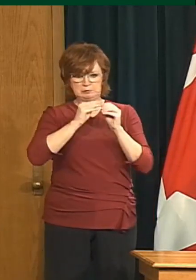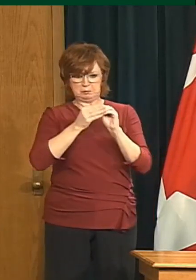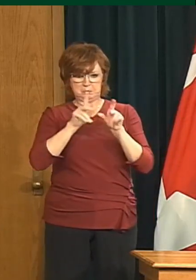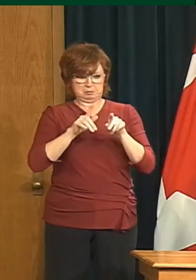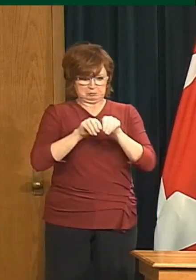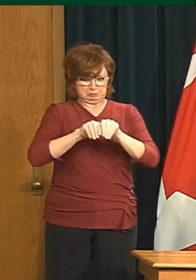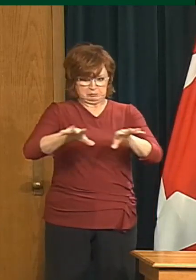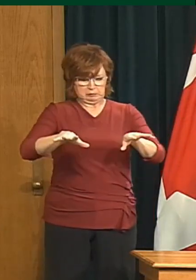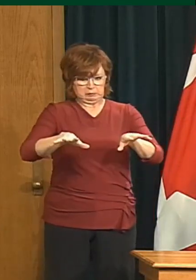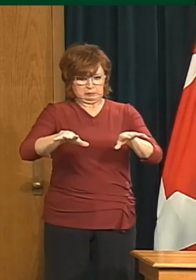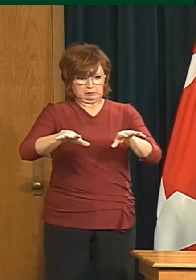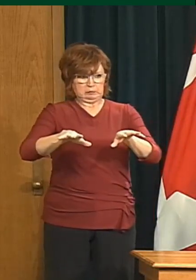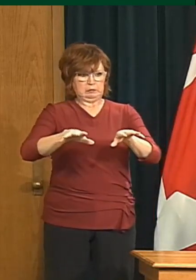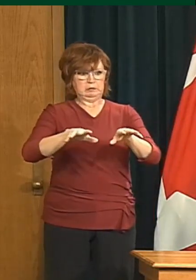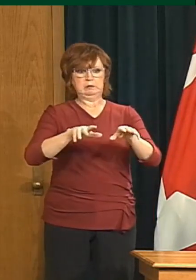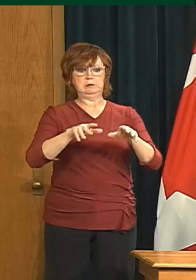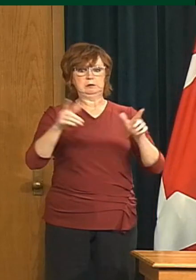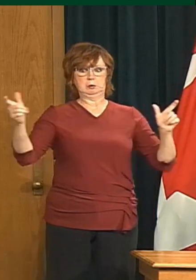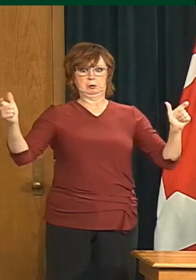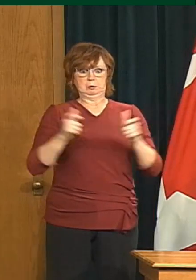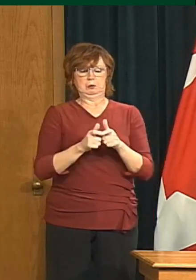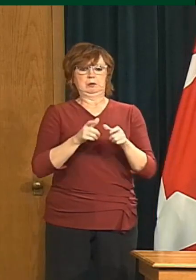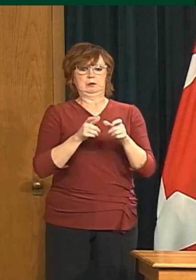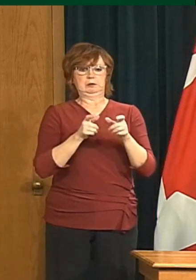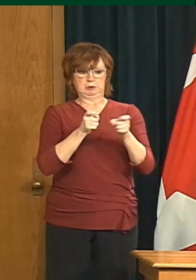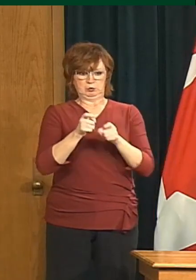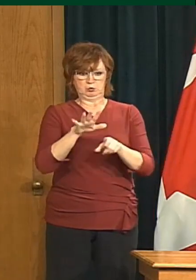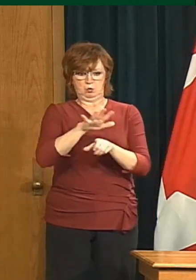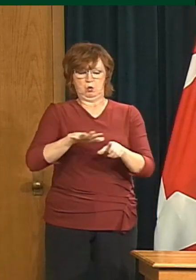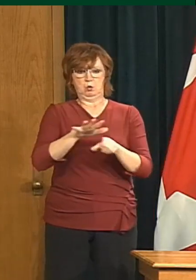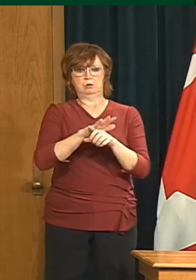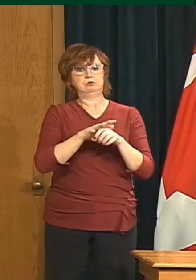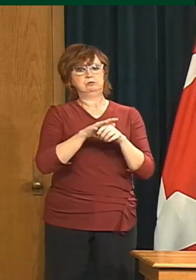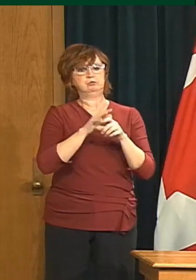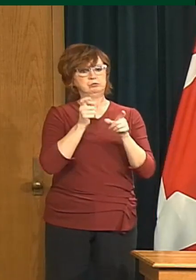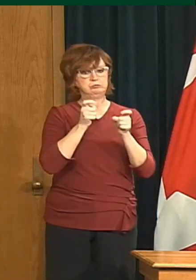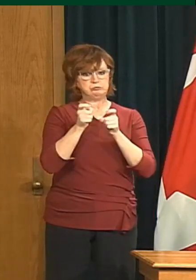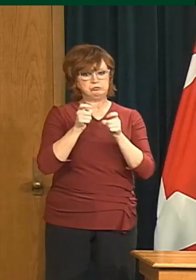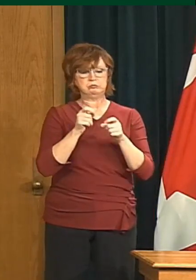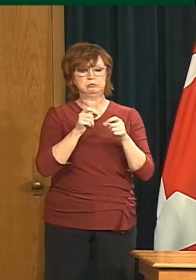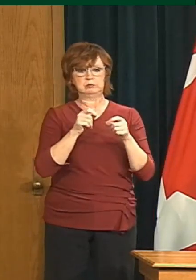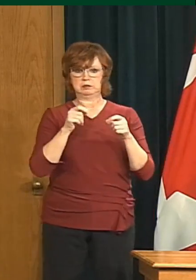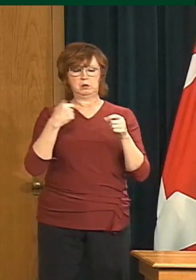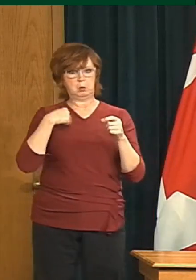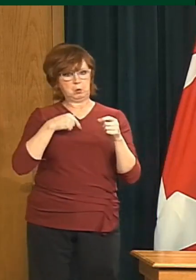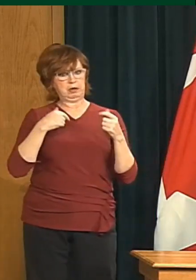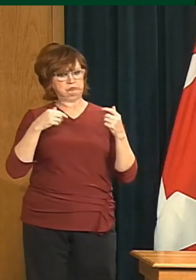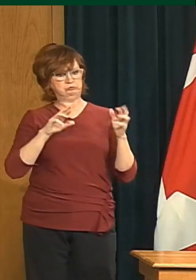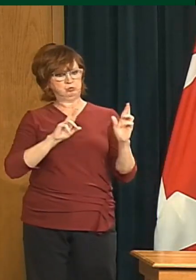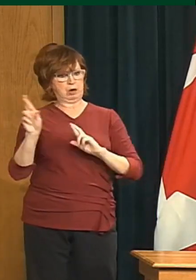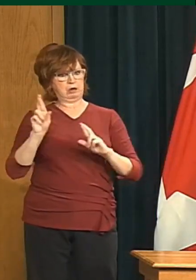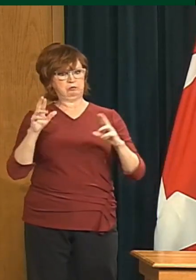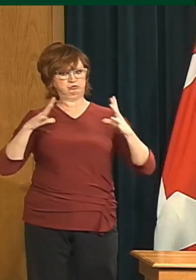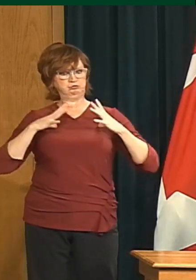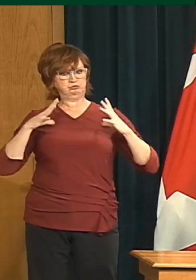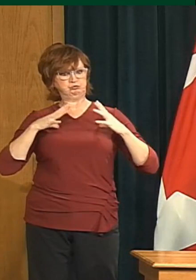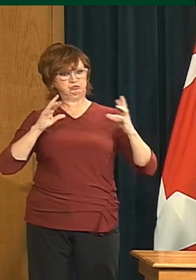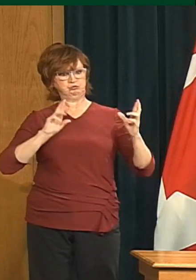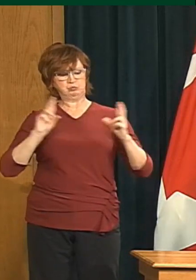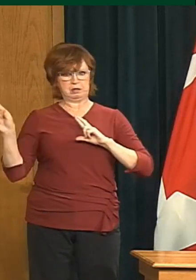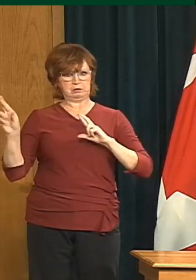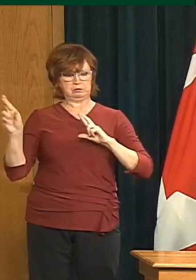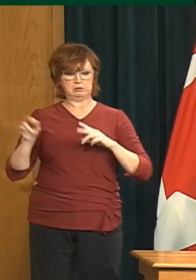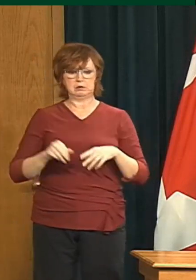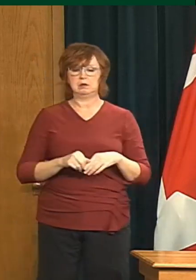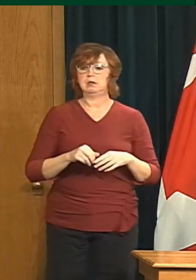effectively. And our health system is poised and ready to respond. I also want to note that effective April the